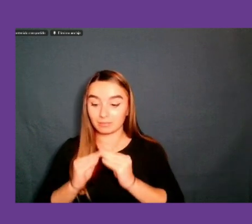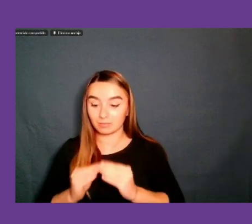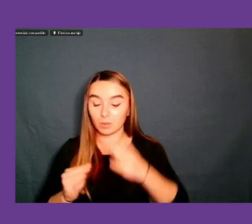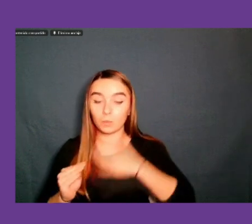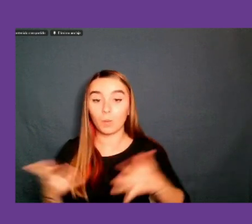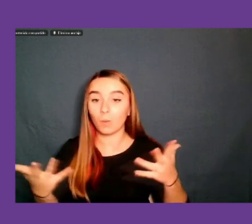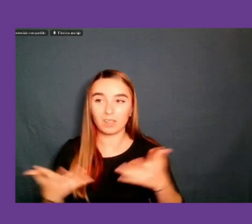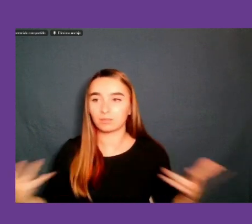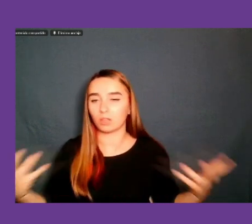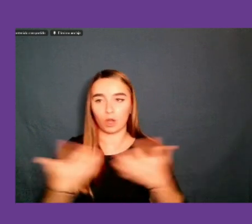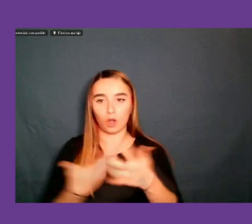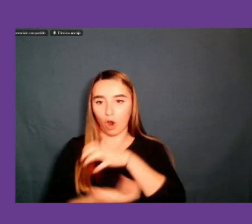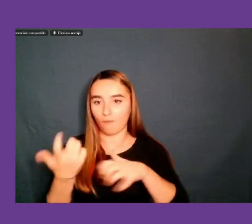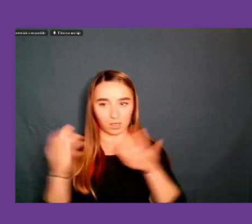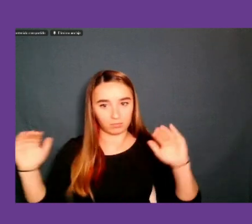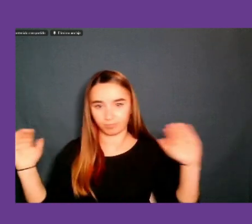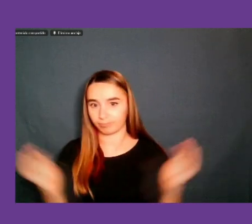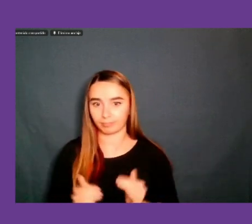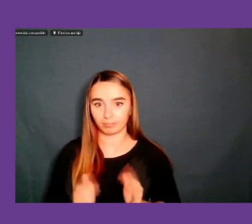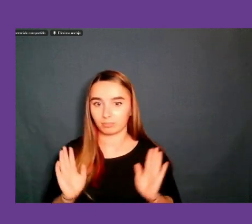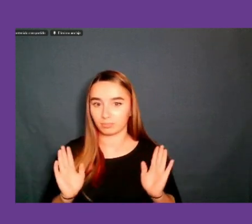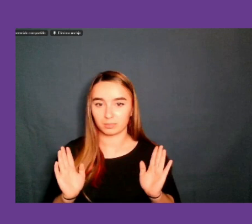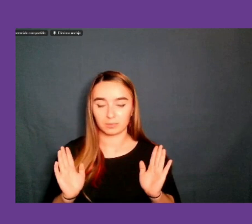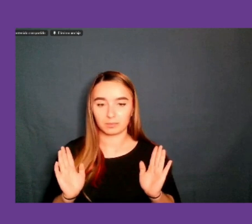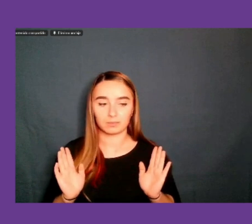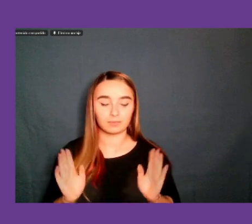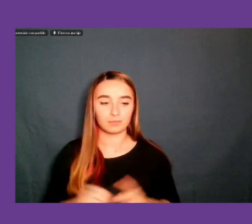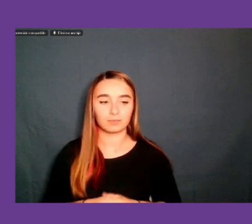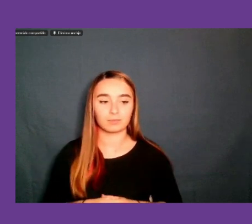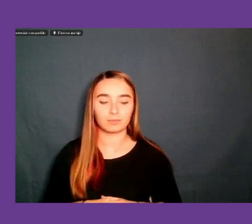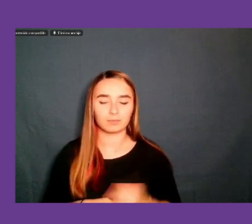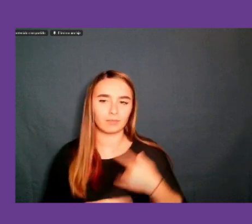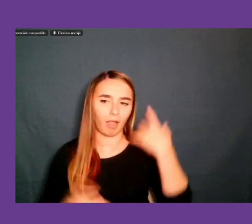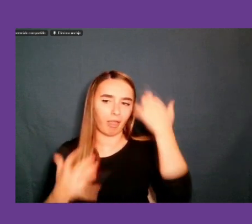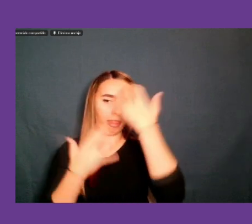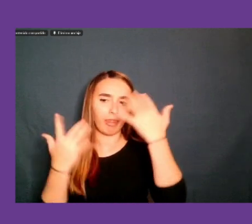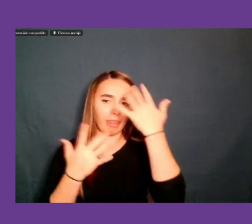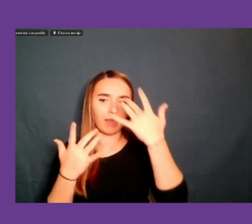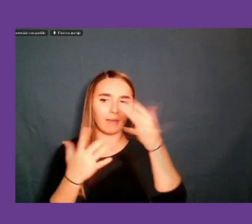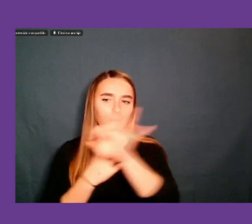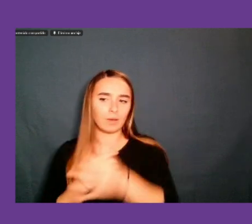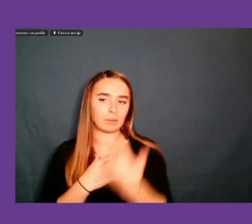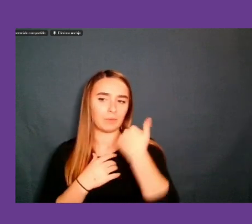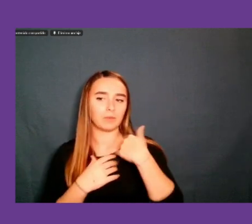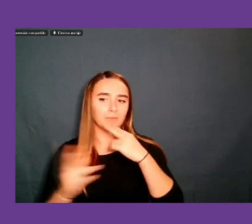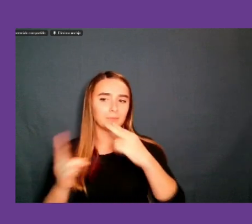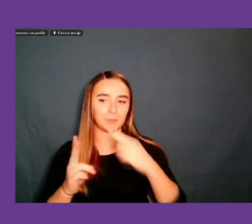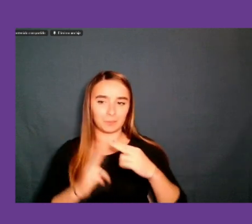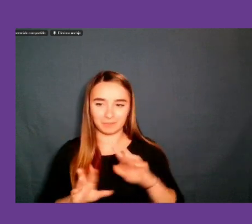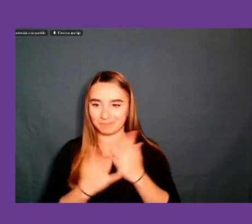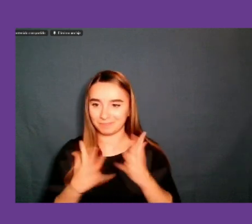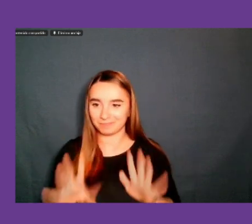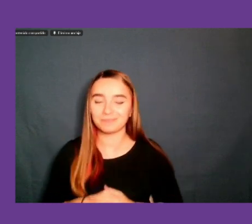as possible. I think that may solve some of the questions that were written before. Yes, thank you very much,